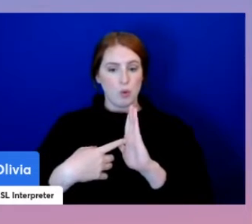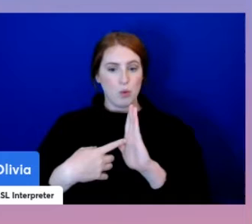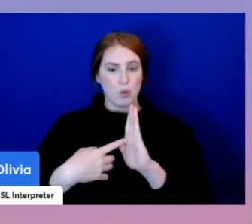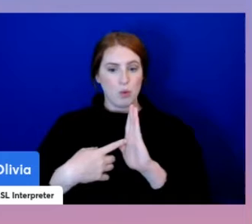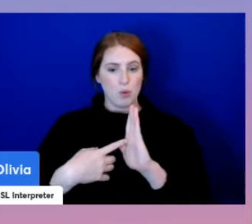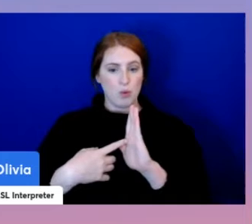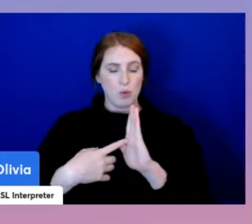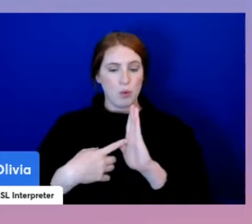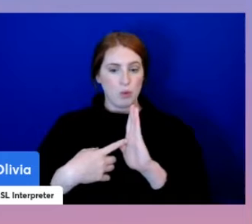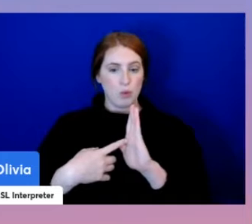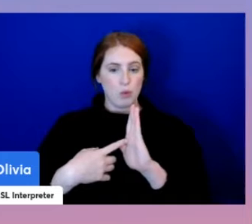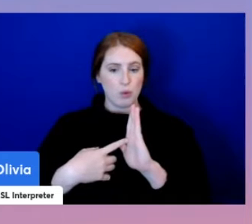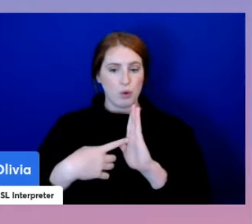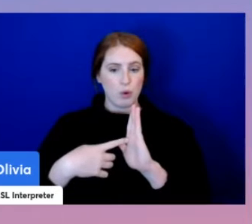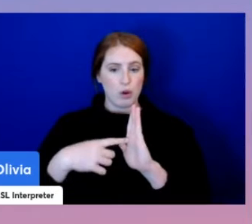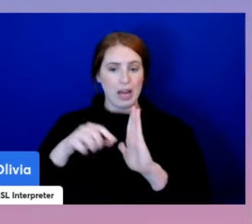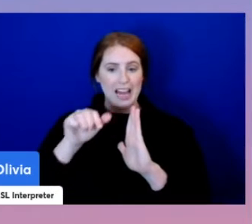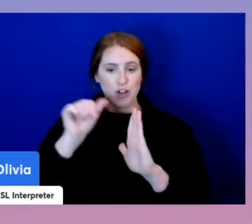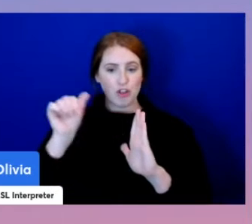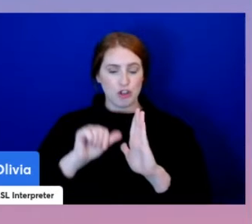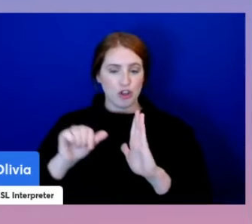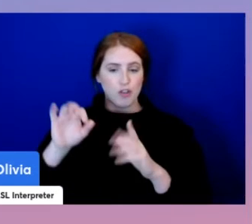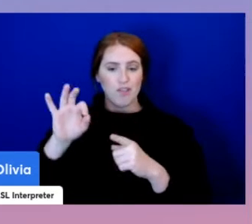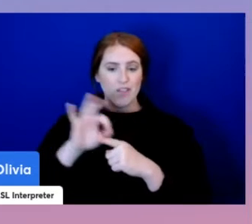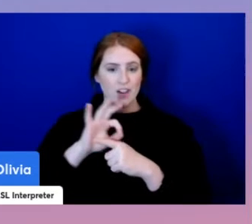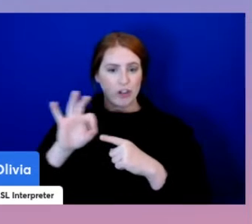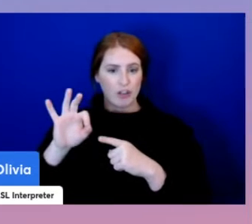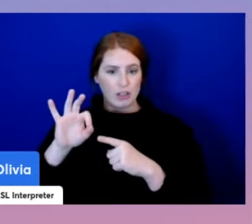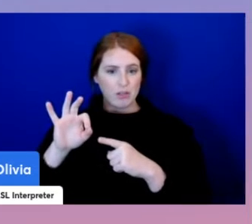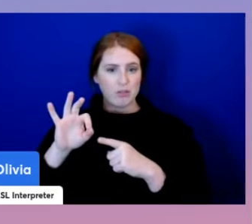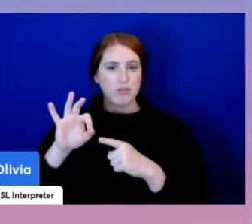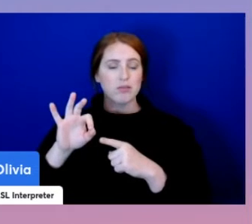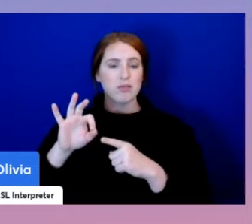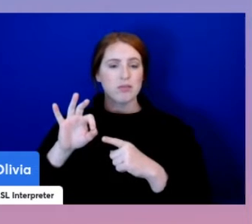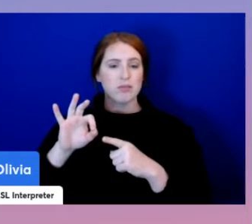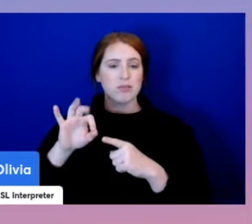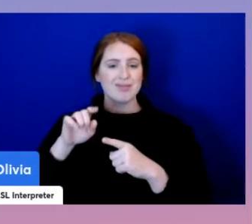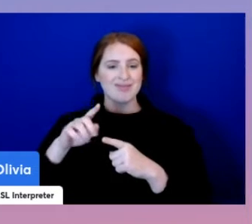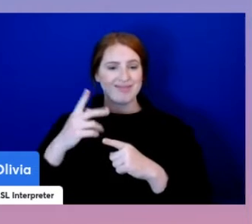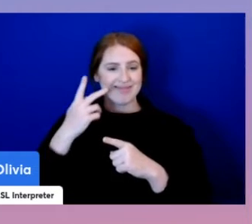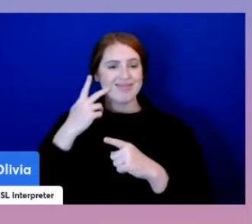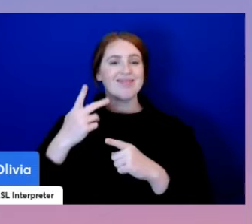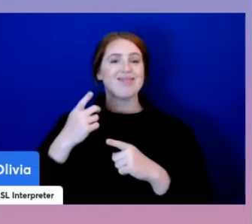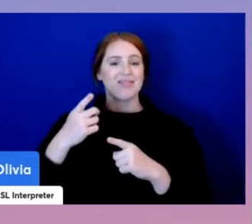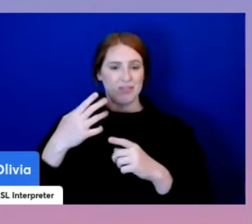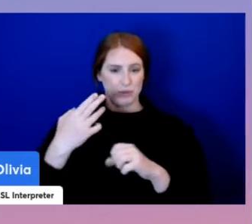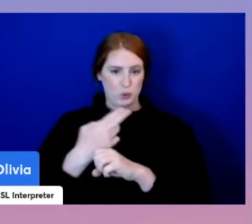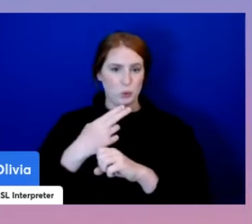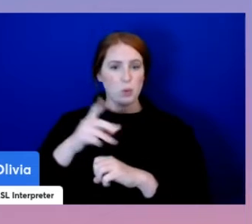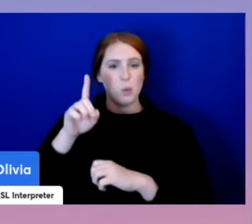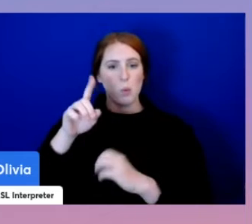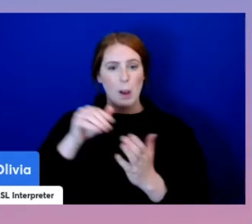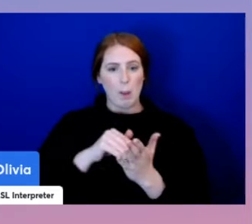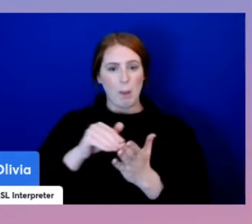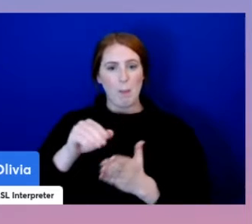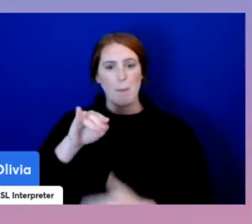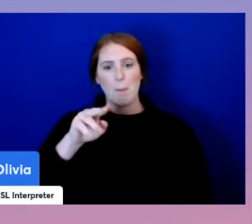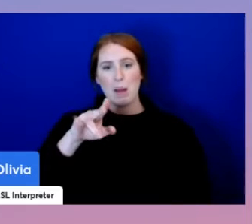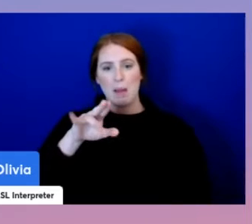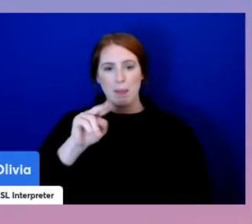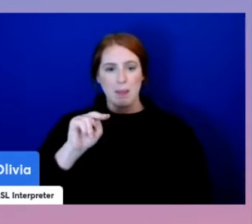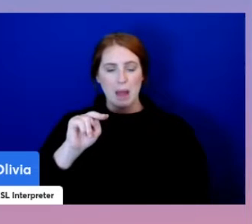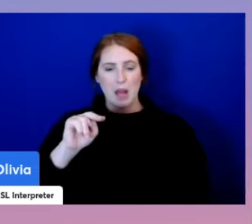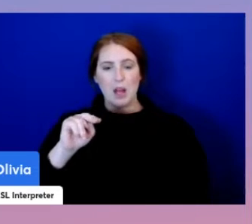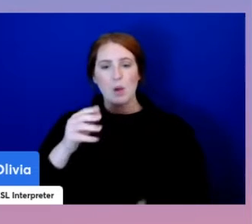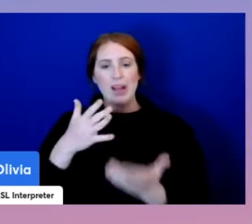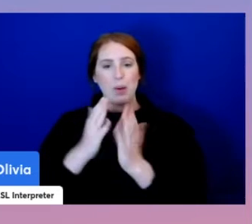had free tier that allow you to use the 1 million requests and 400,000 gigabytes